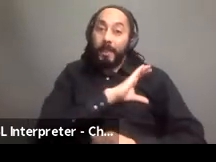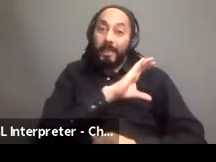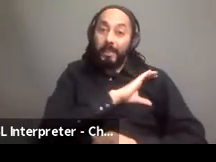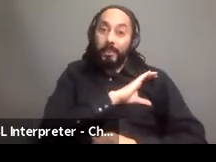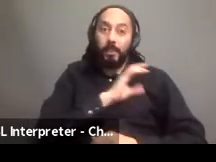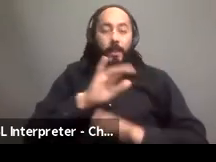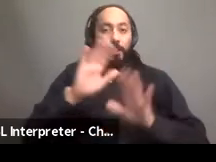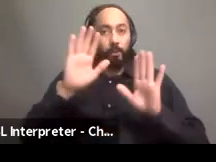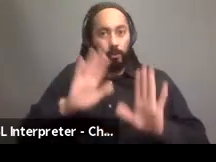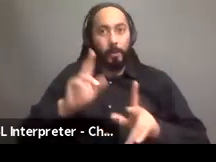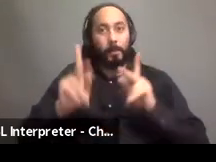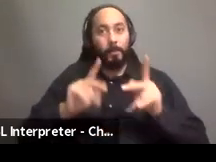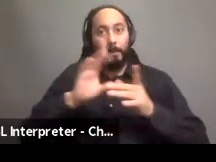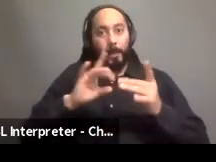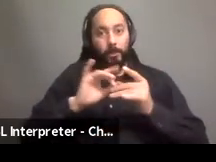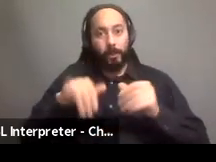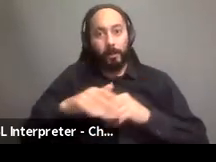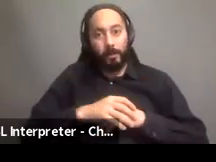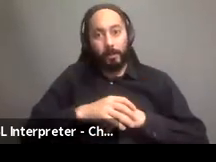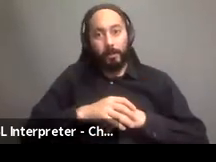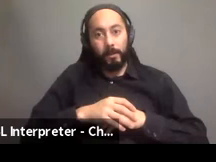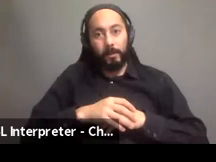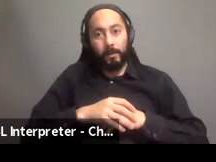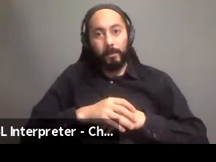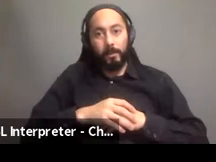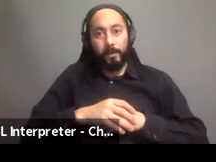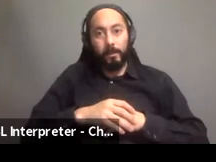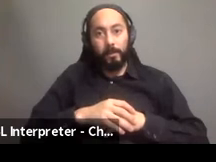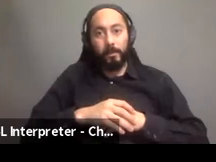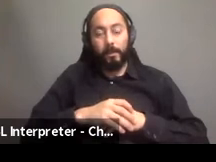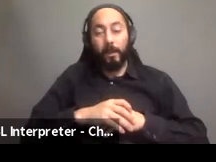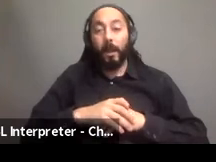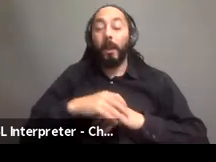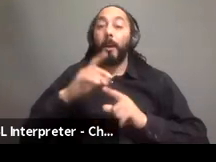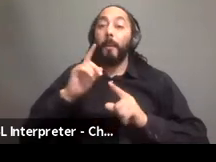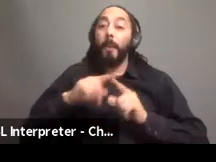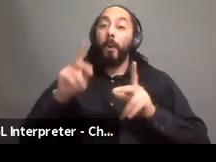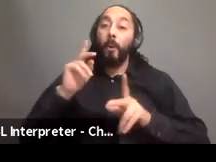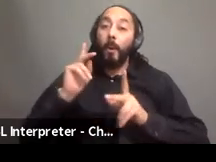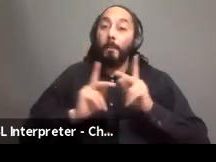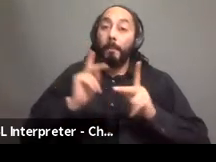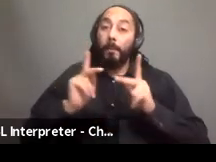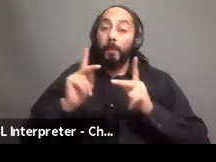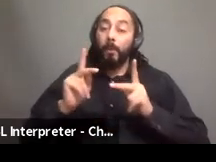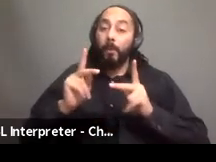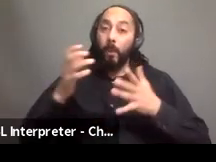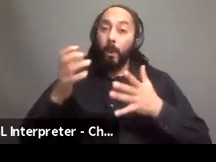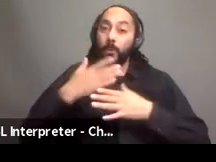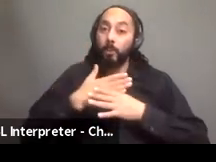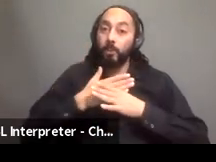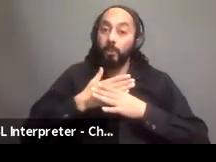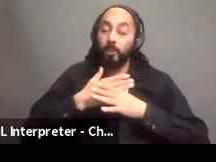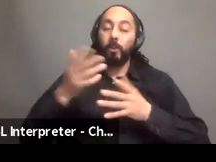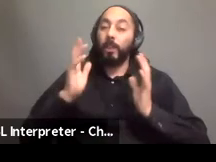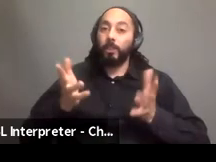folks are mentioning that. When folks talk to share, though, we can talk about all possible legal options. So